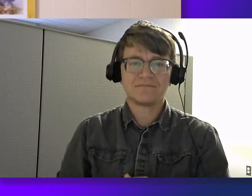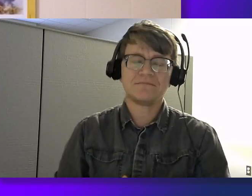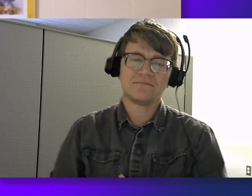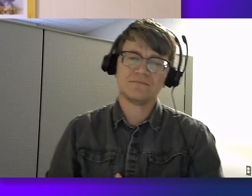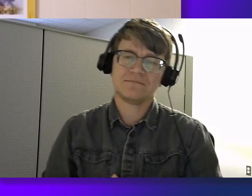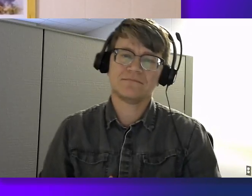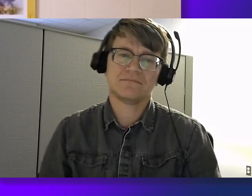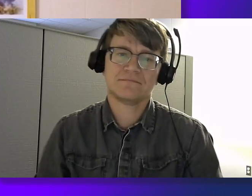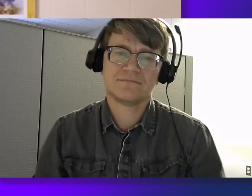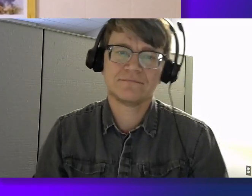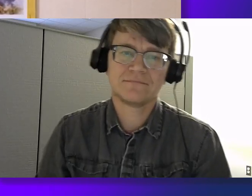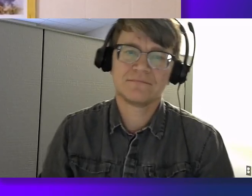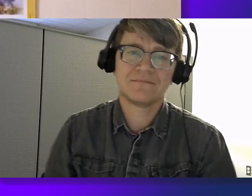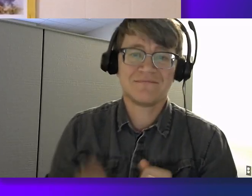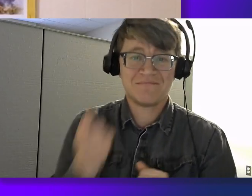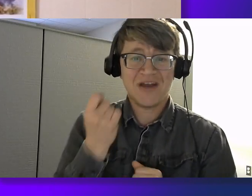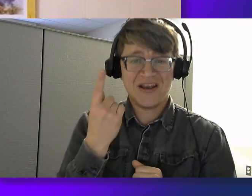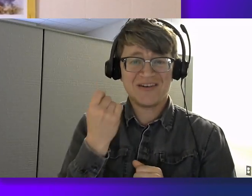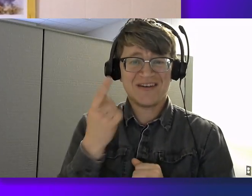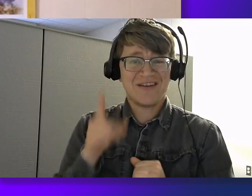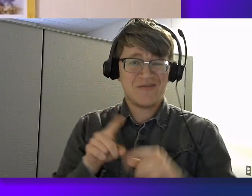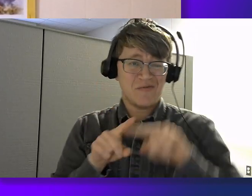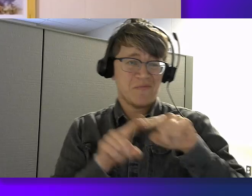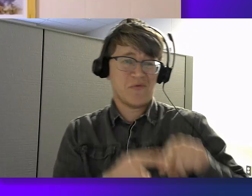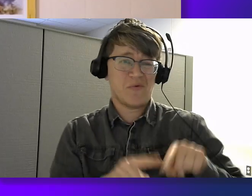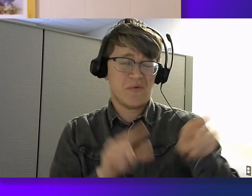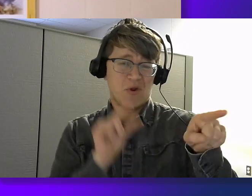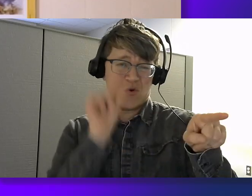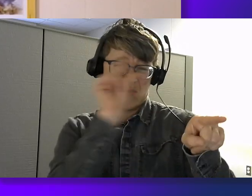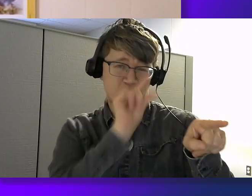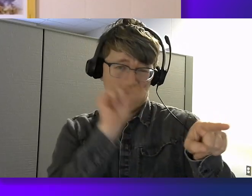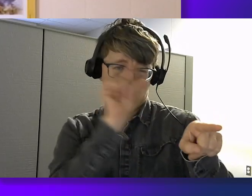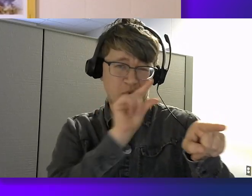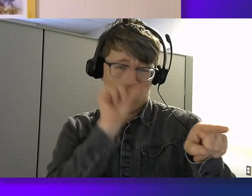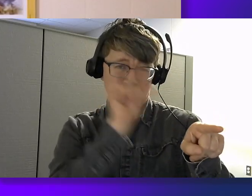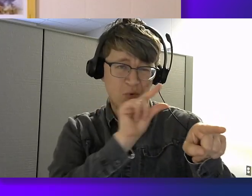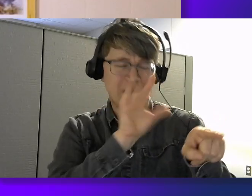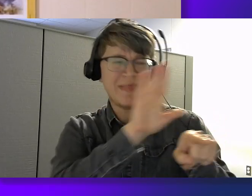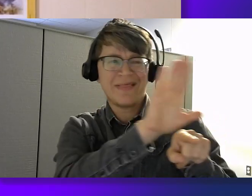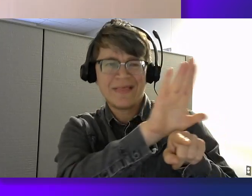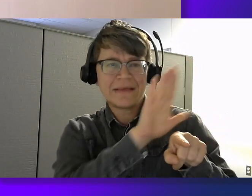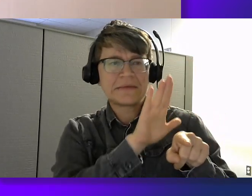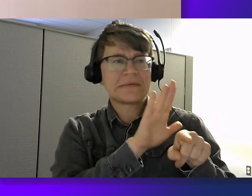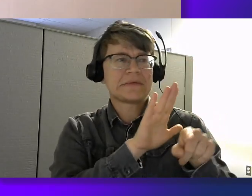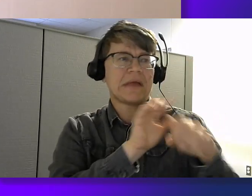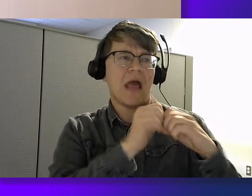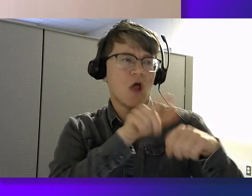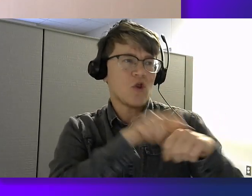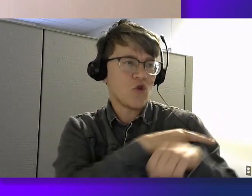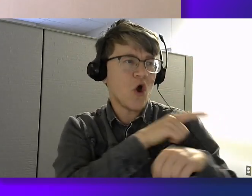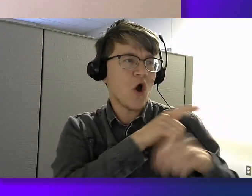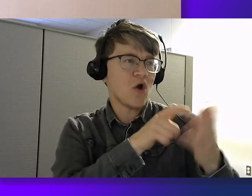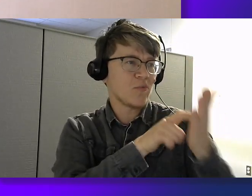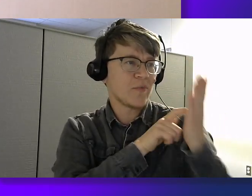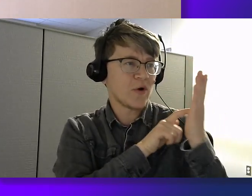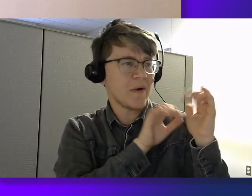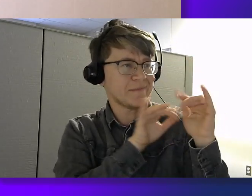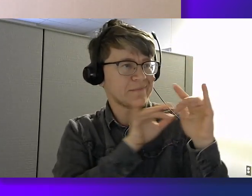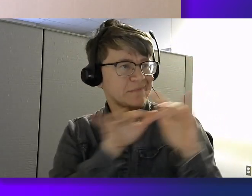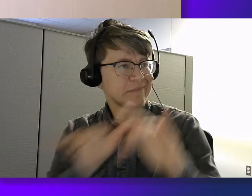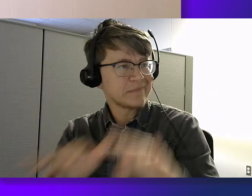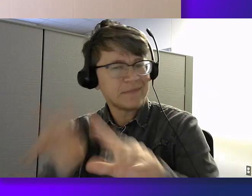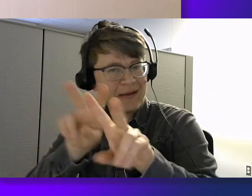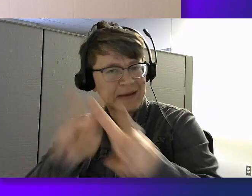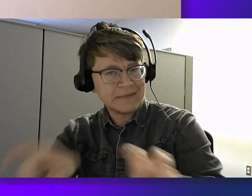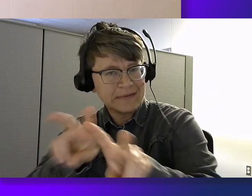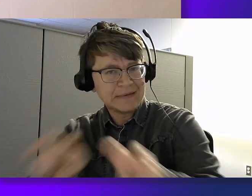is that you're reliant on Google's time frame to crawl and index your site content. And Google might not crawl and index your